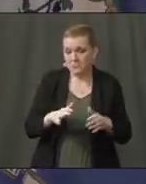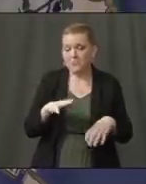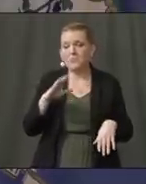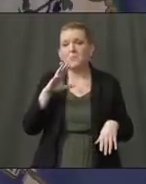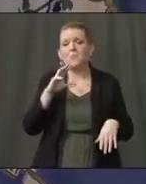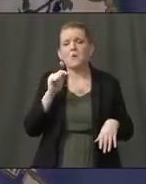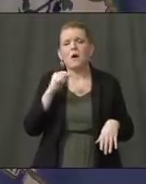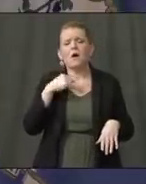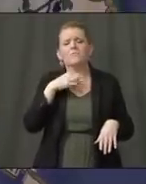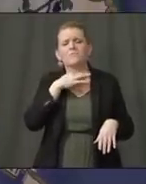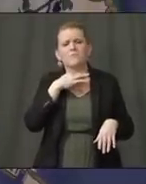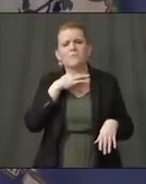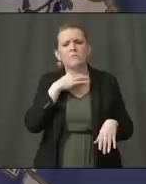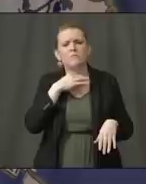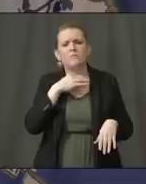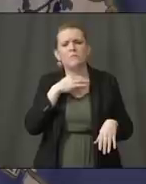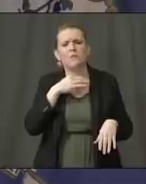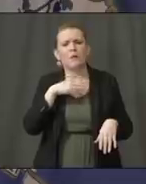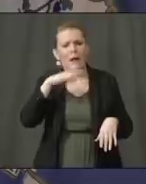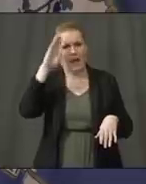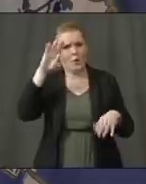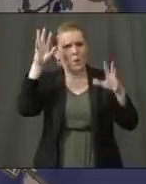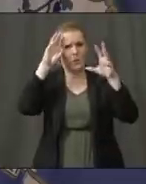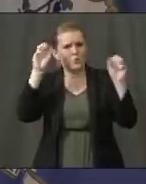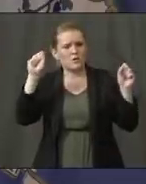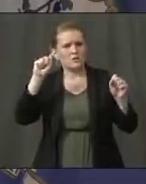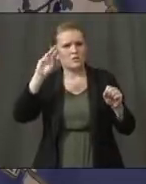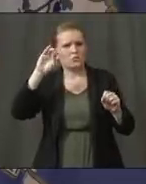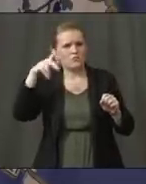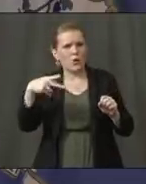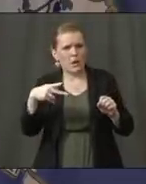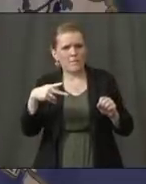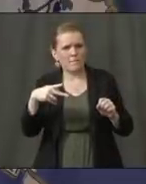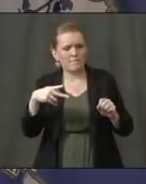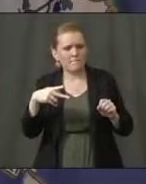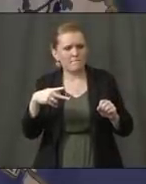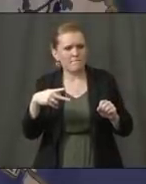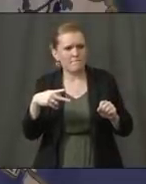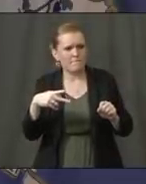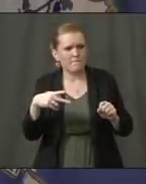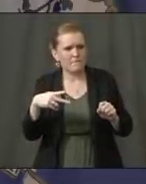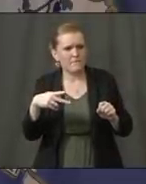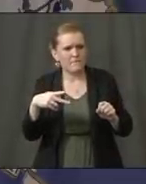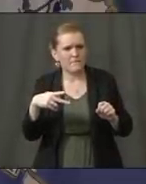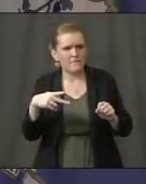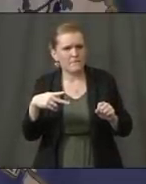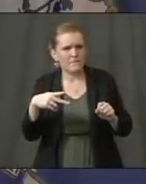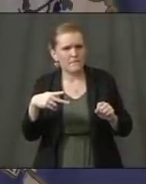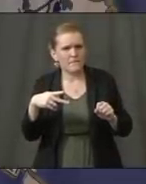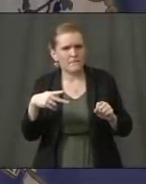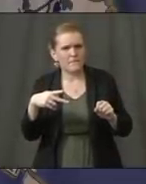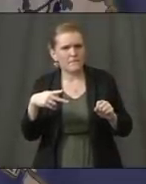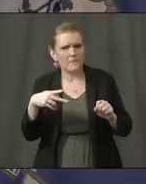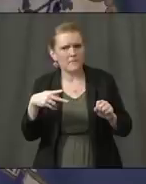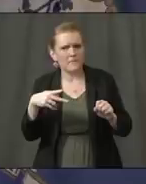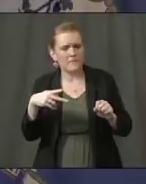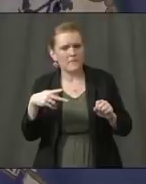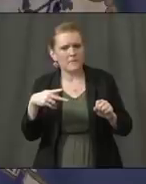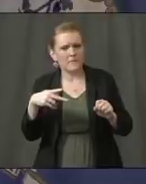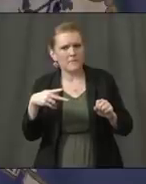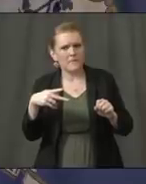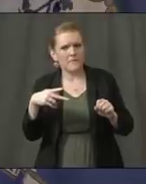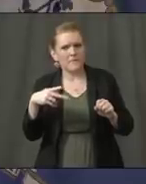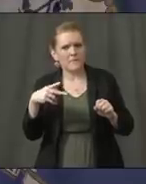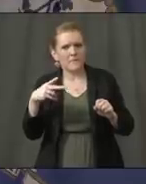things that the president was saying about he's the decider who reopens. Governor Cuomo went into that